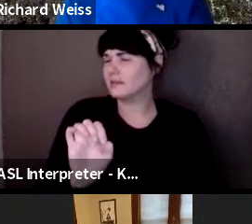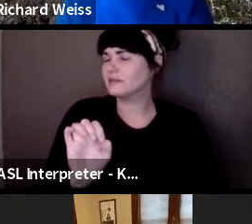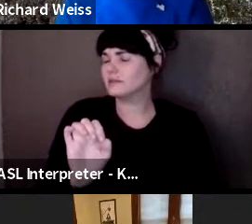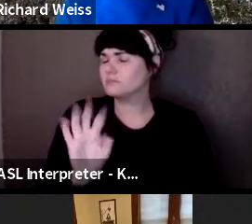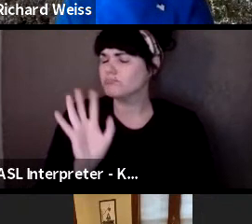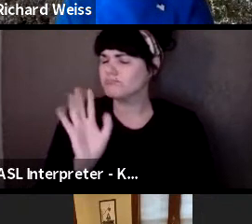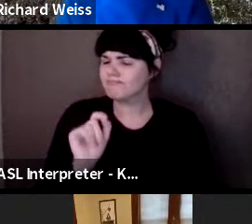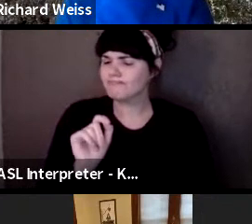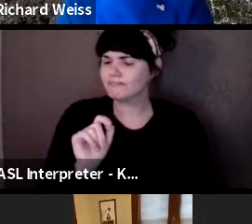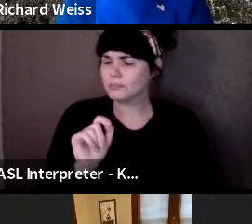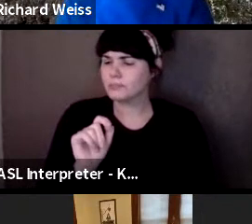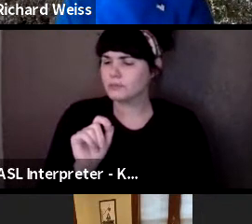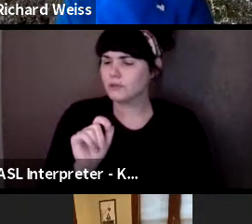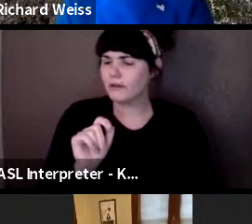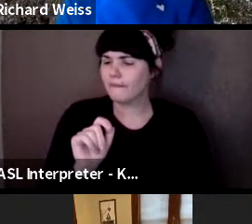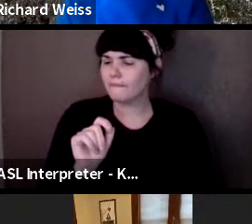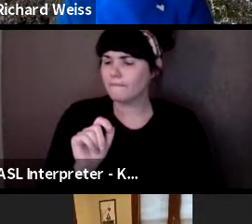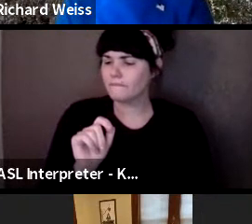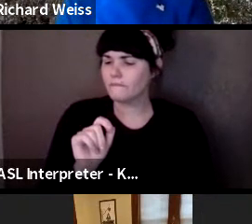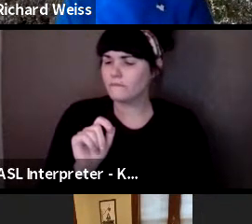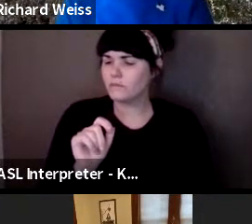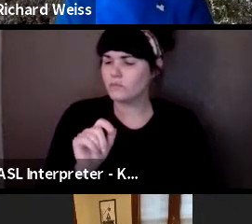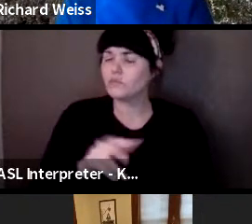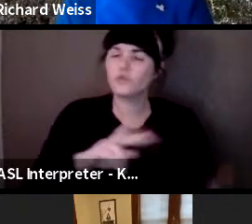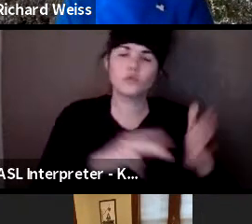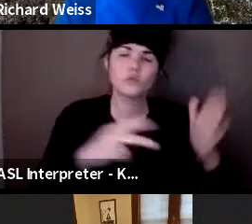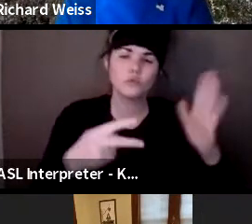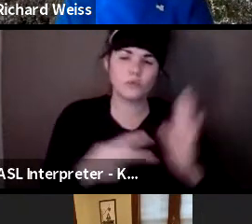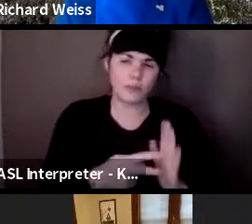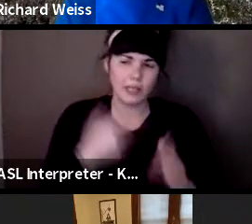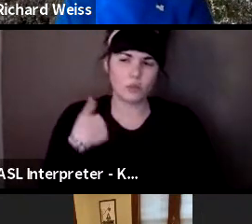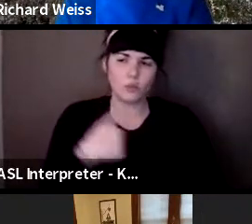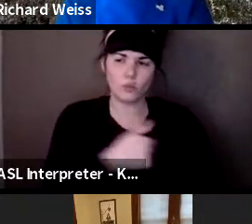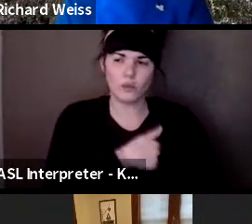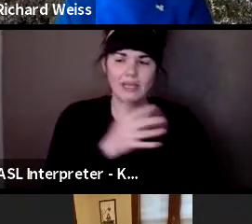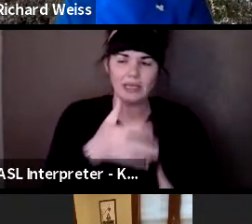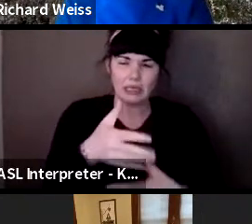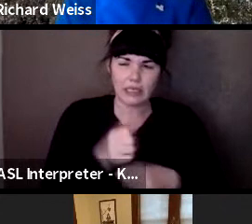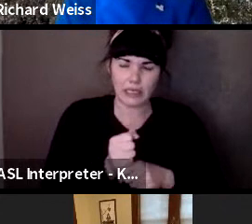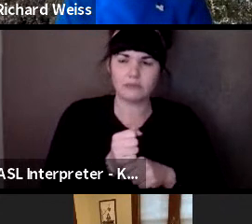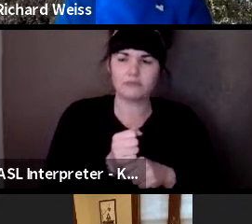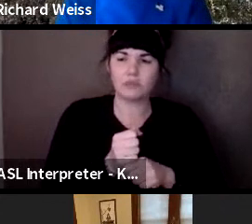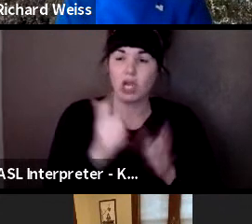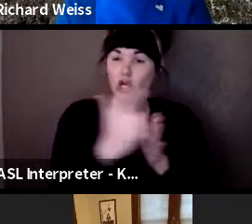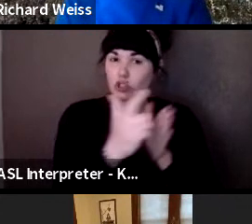anticipated this will be an attorney to do legal research, etc.?